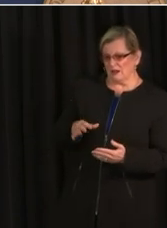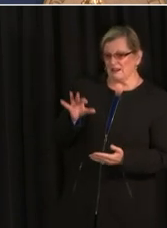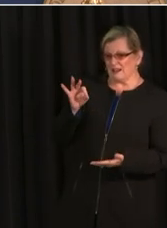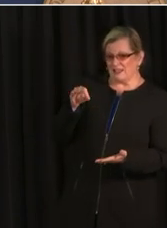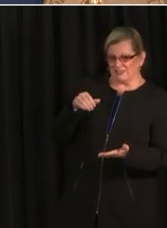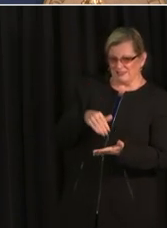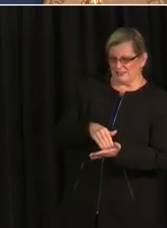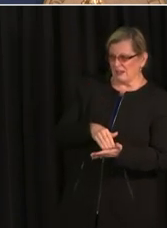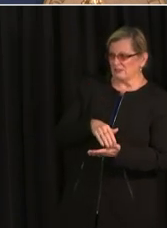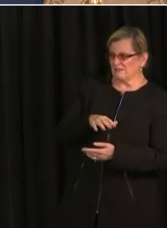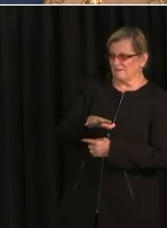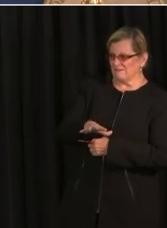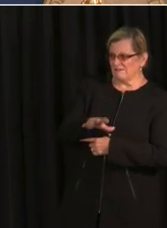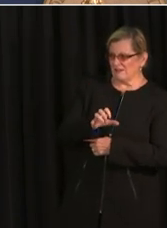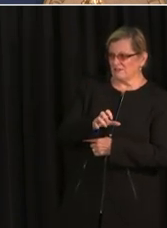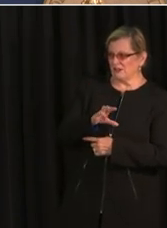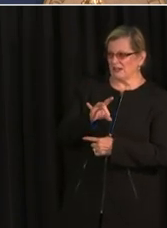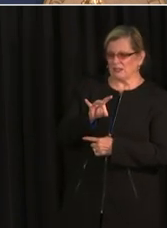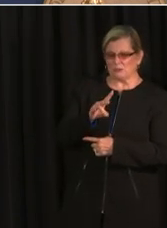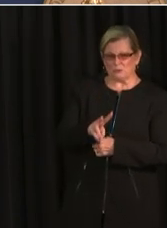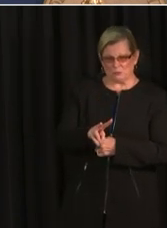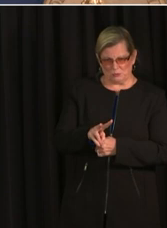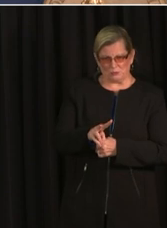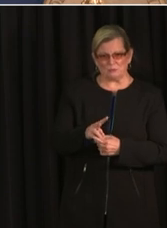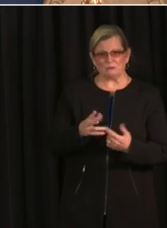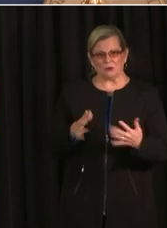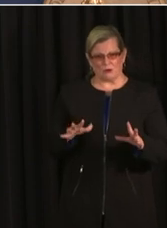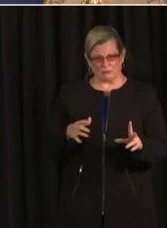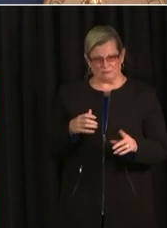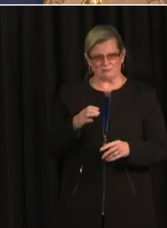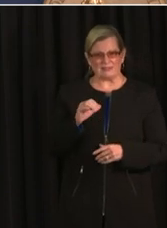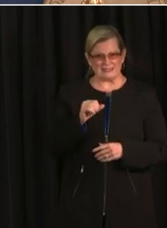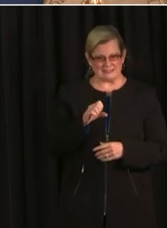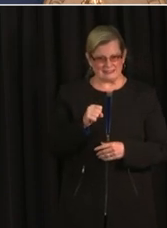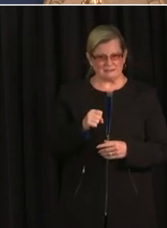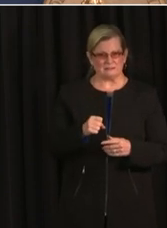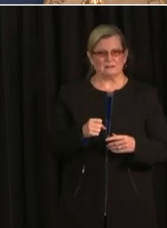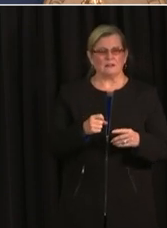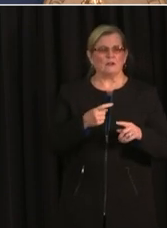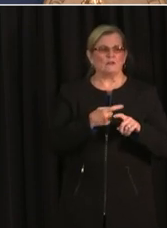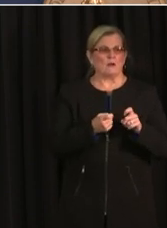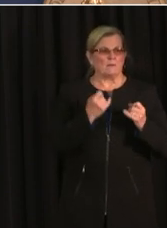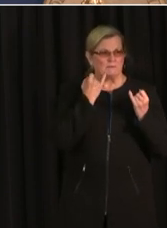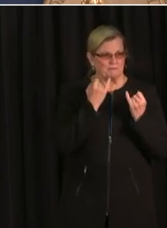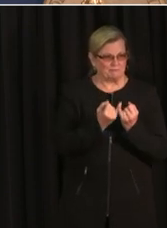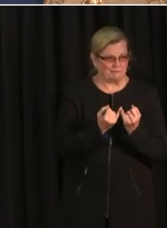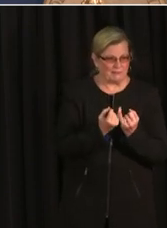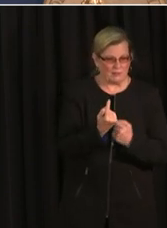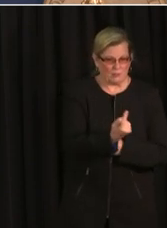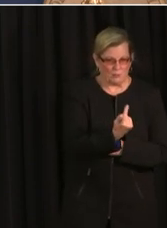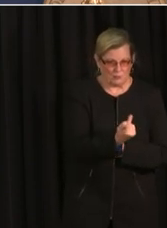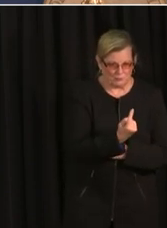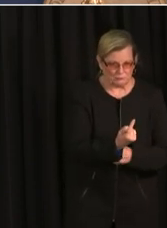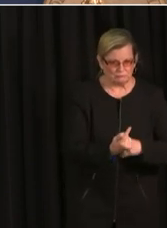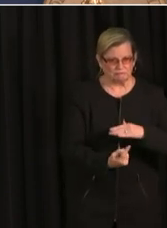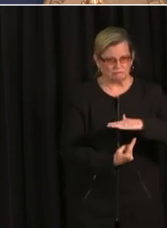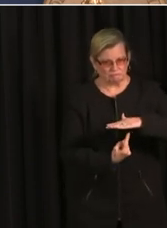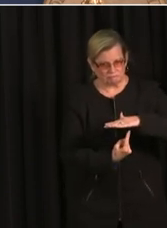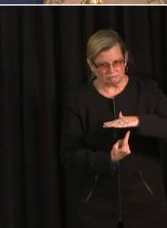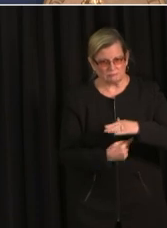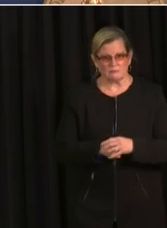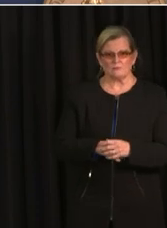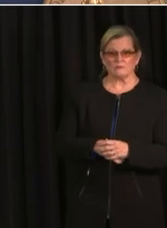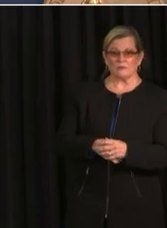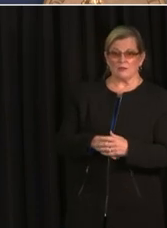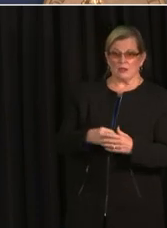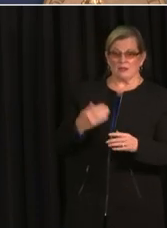9,582 DC residents have been cleared from isolation who have been positive for